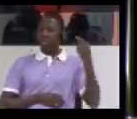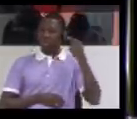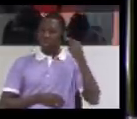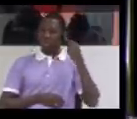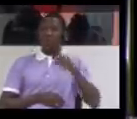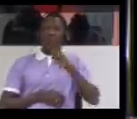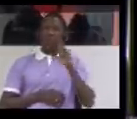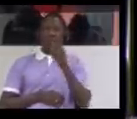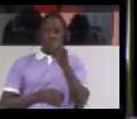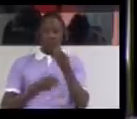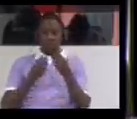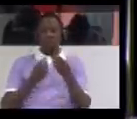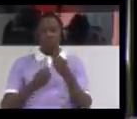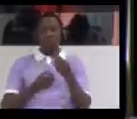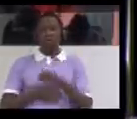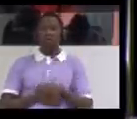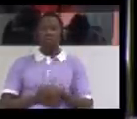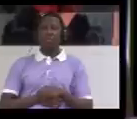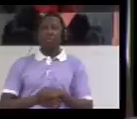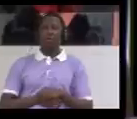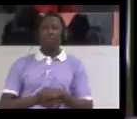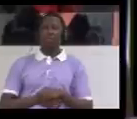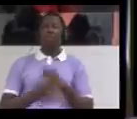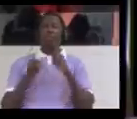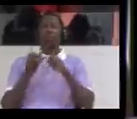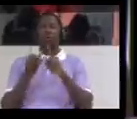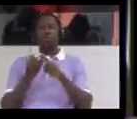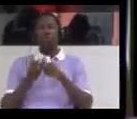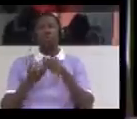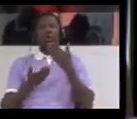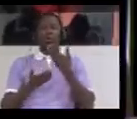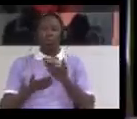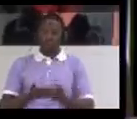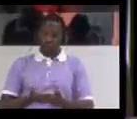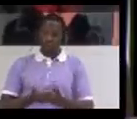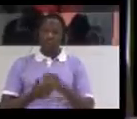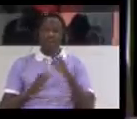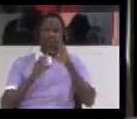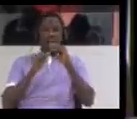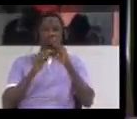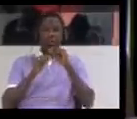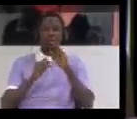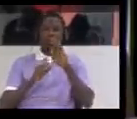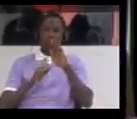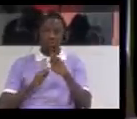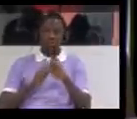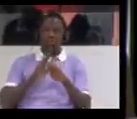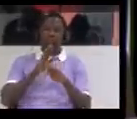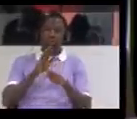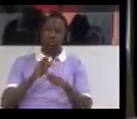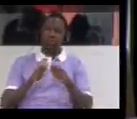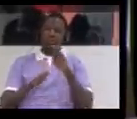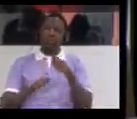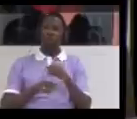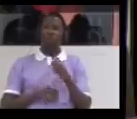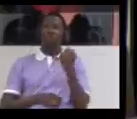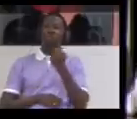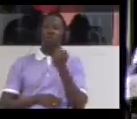us. Also, please speak slowly because your testimony is actually